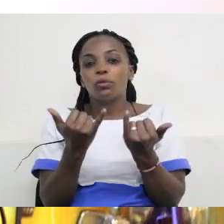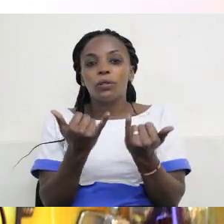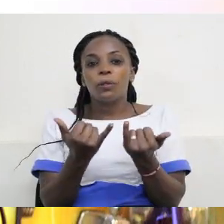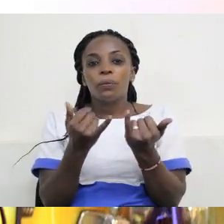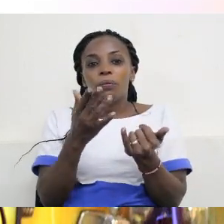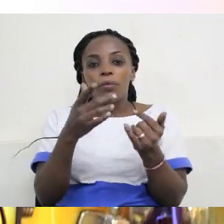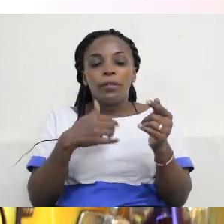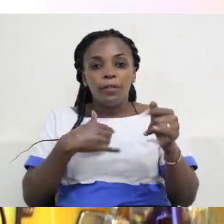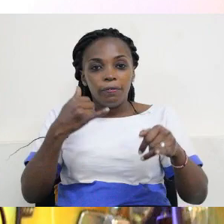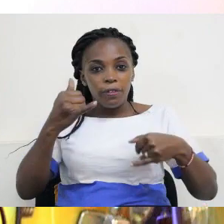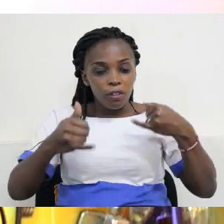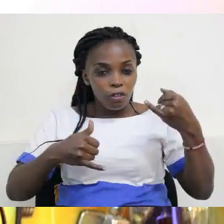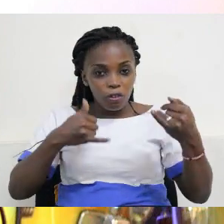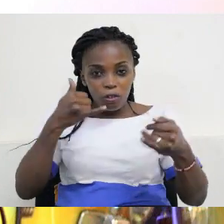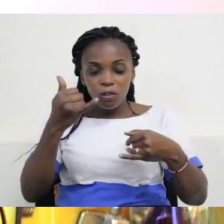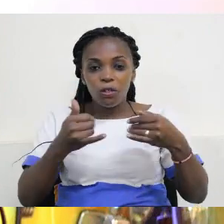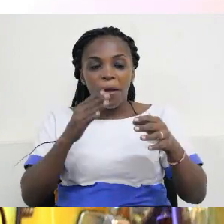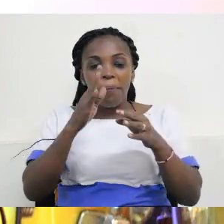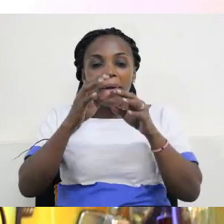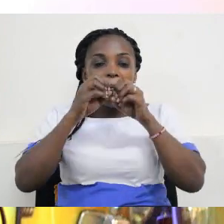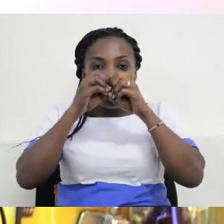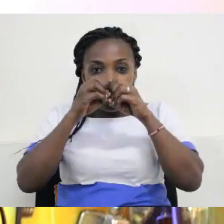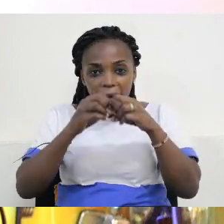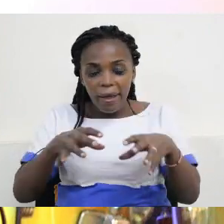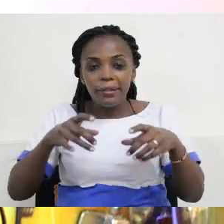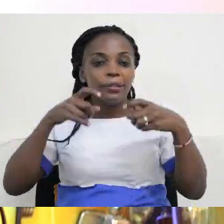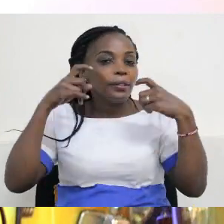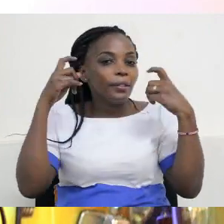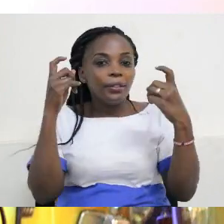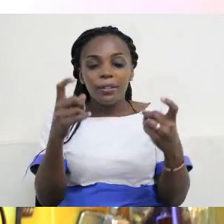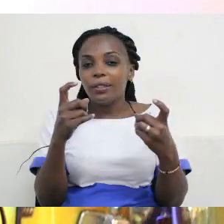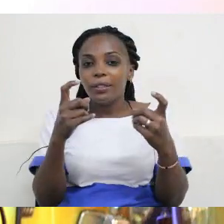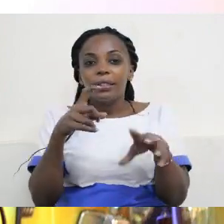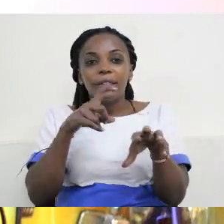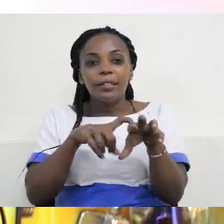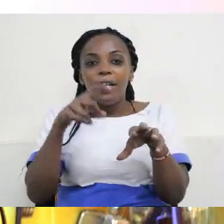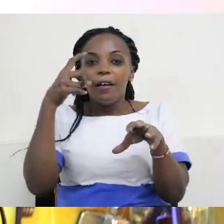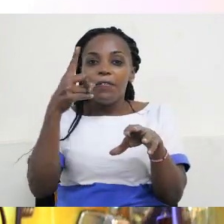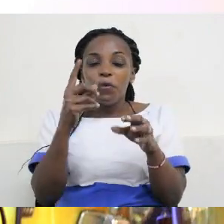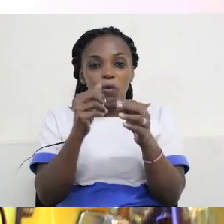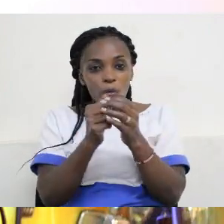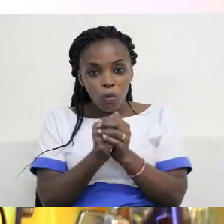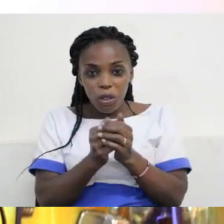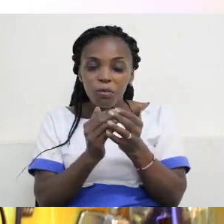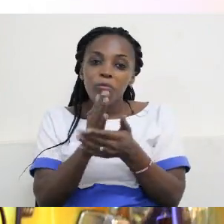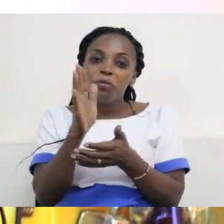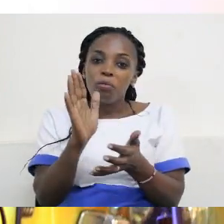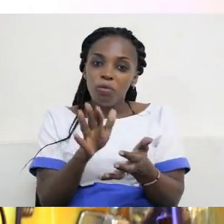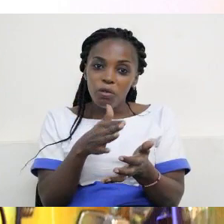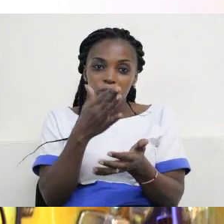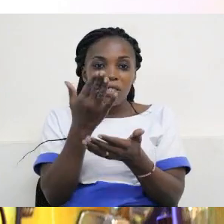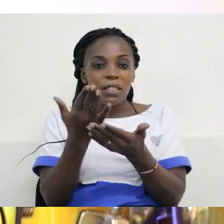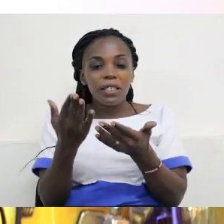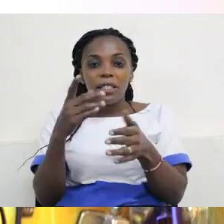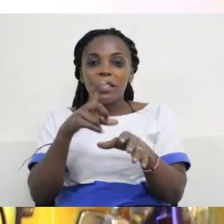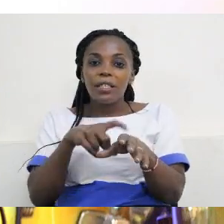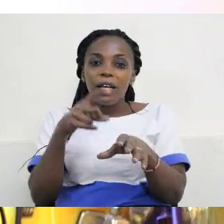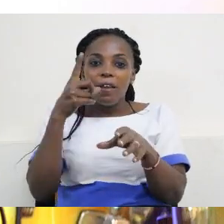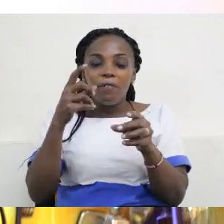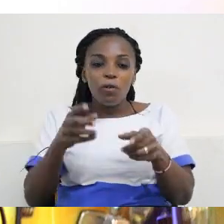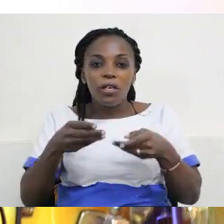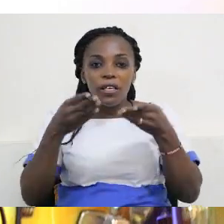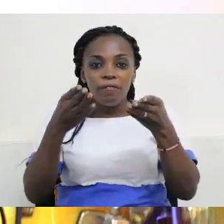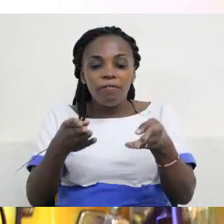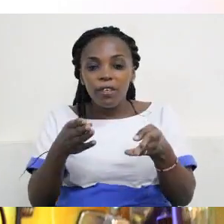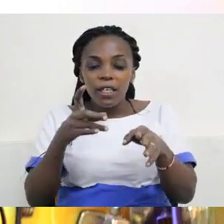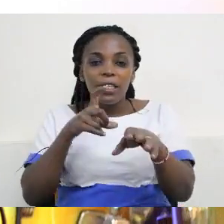that you have enjoyed and been blessed greatly during our time of worship through music, our time of giving,